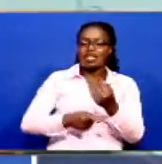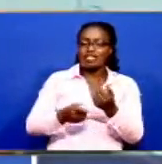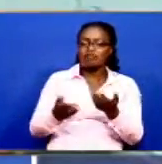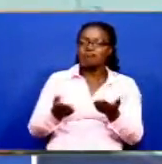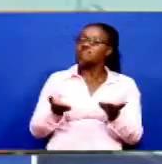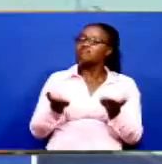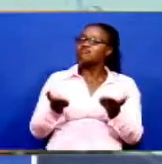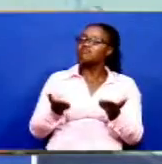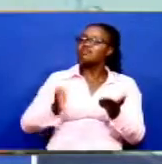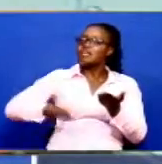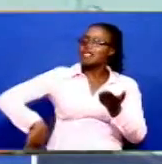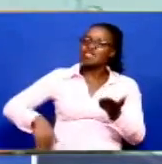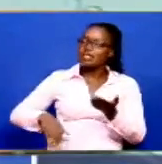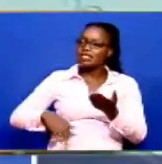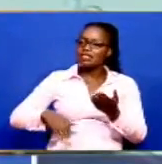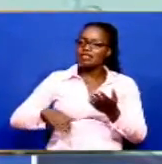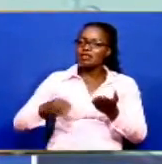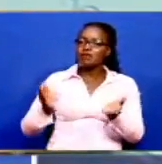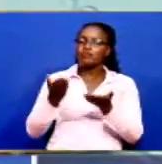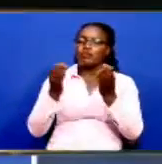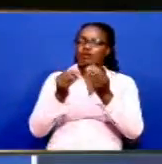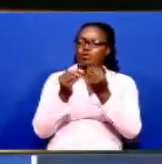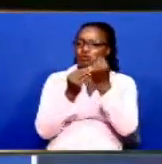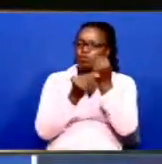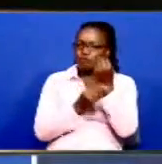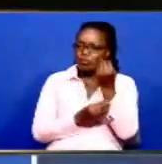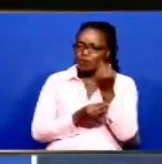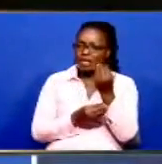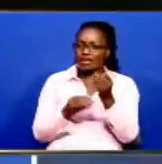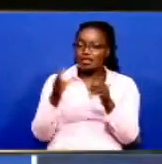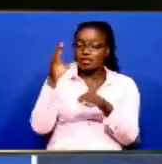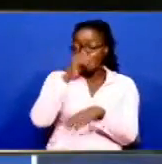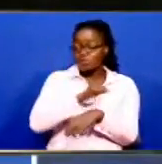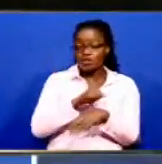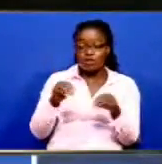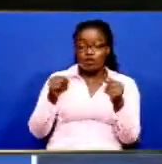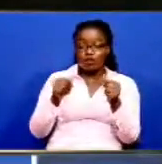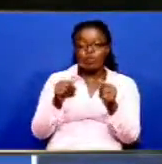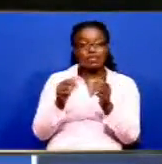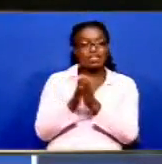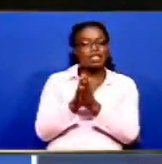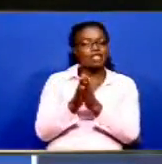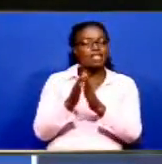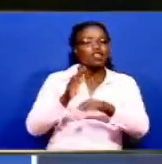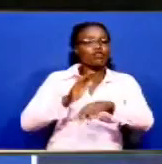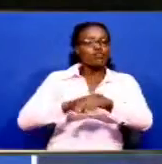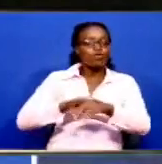promotions, poor working conditions, as well as a lack of quality and adequate protective gear.